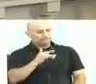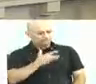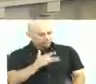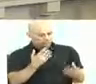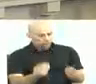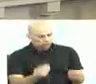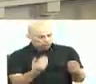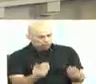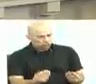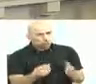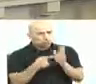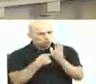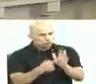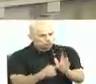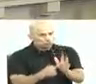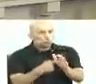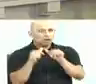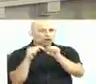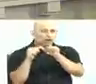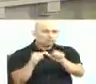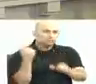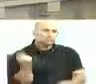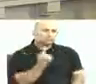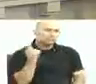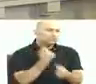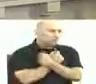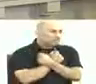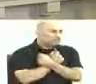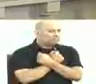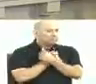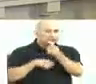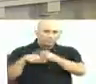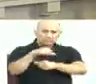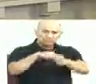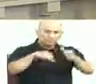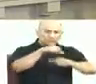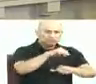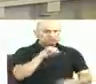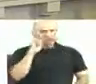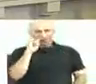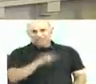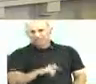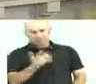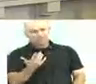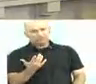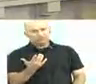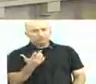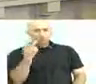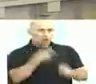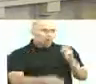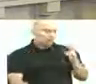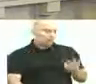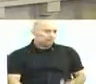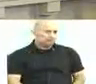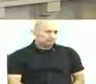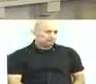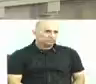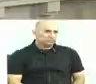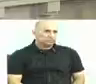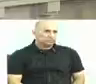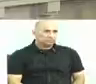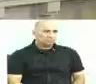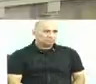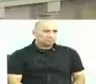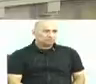show constant love. Oh, that is so hard.